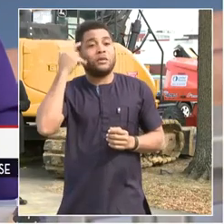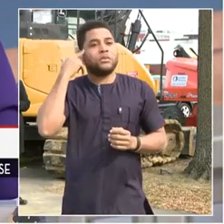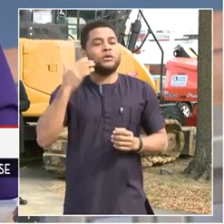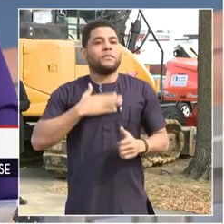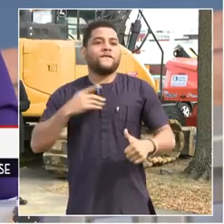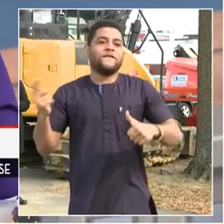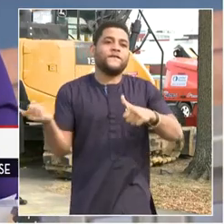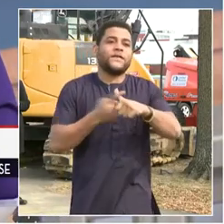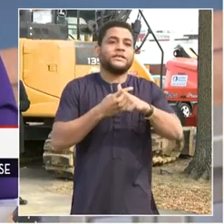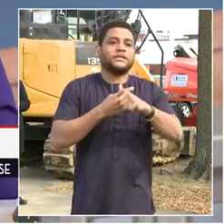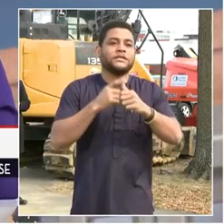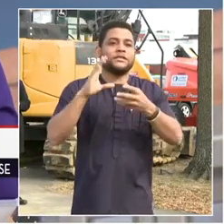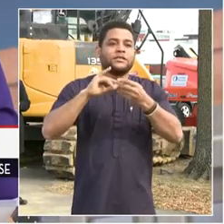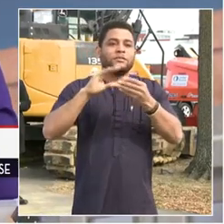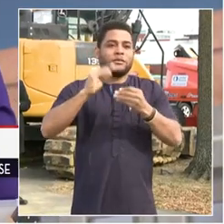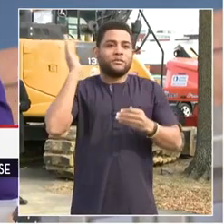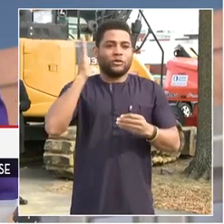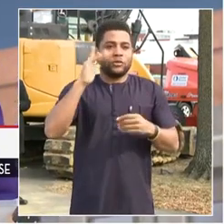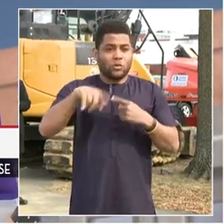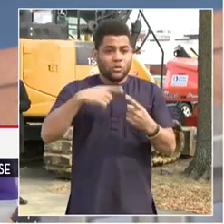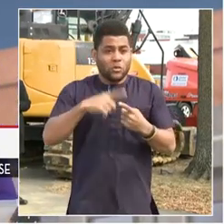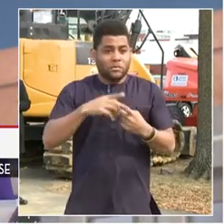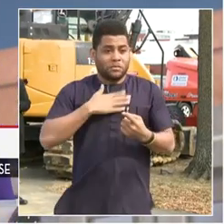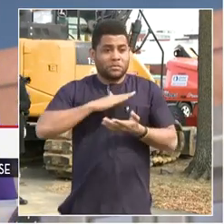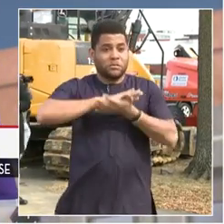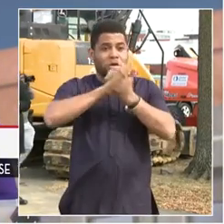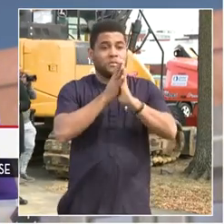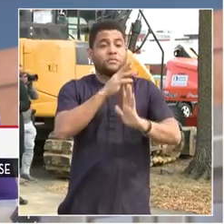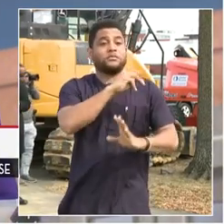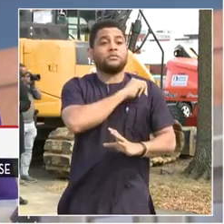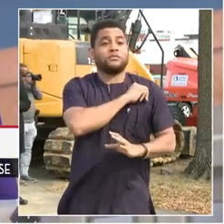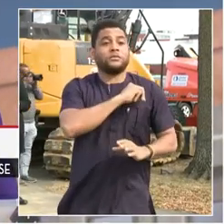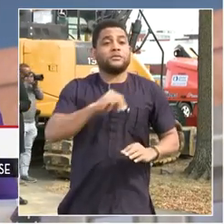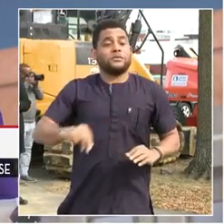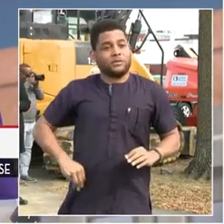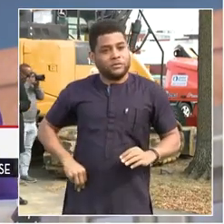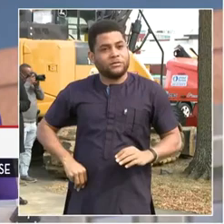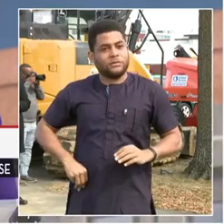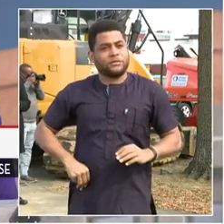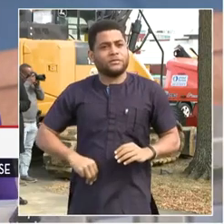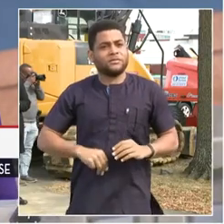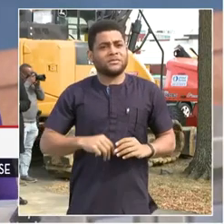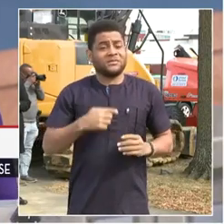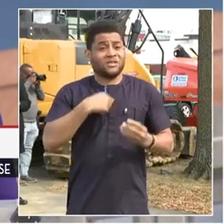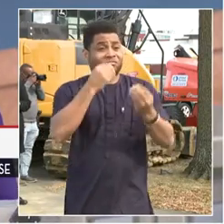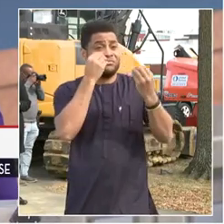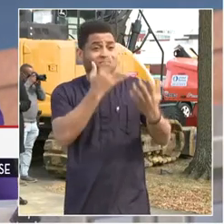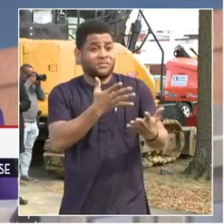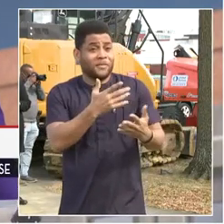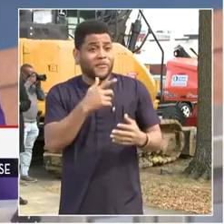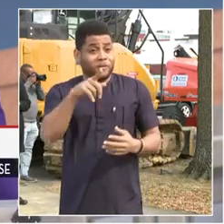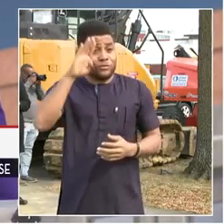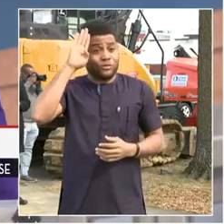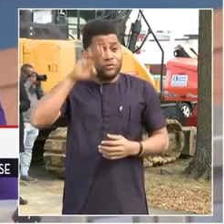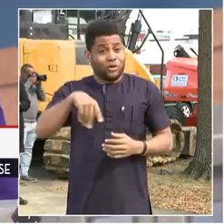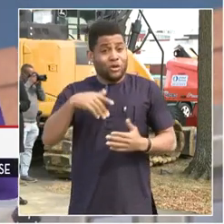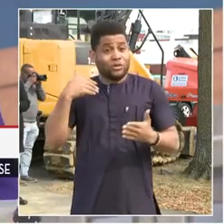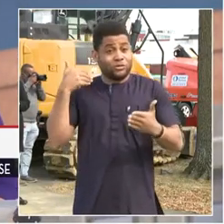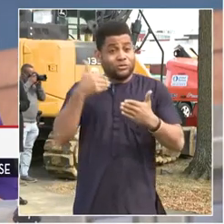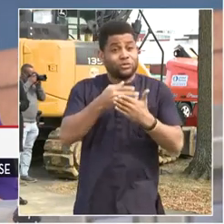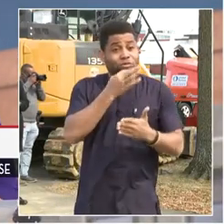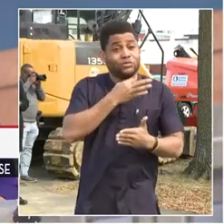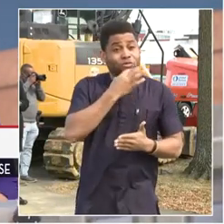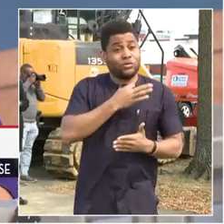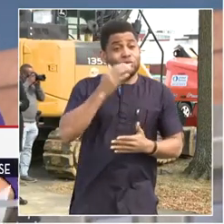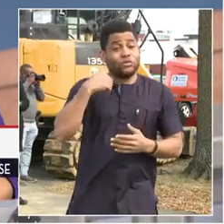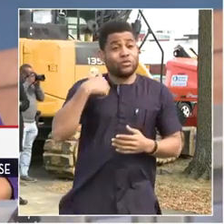mayor, I said we would be here today about to build a hospital east of the river, to which Wayne